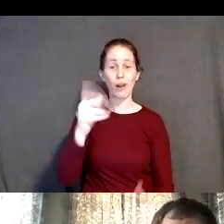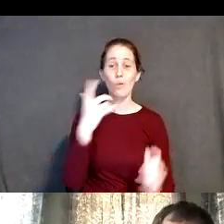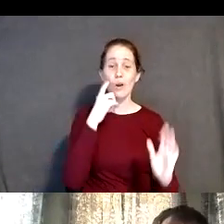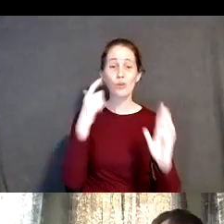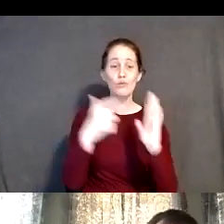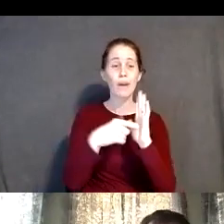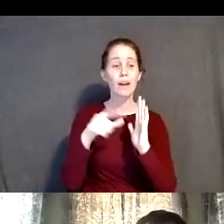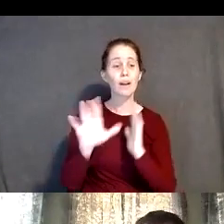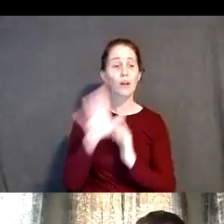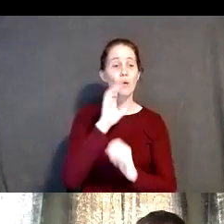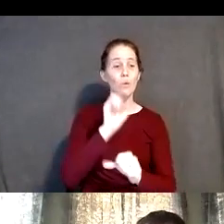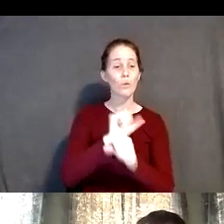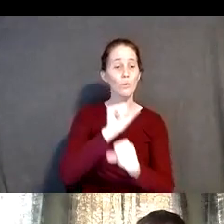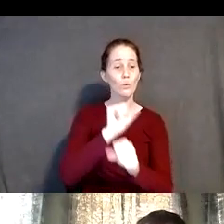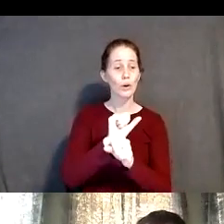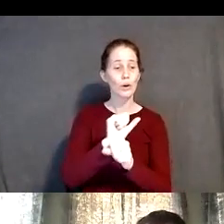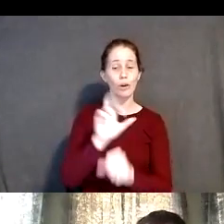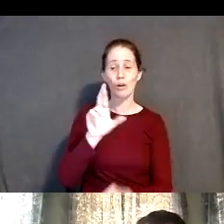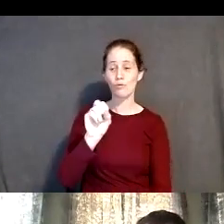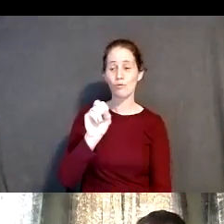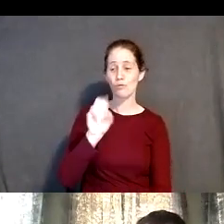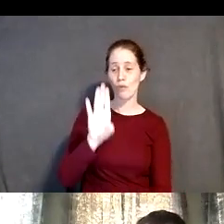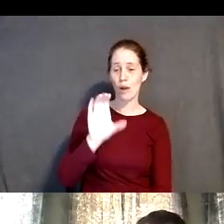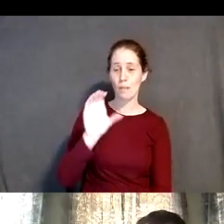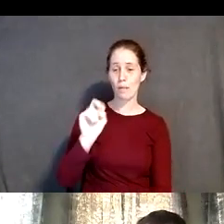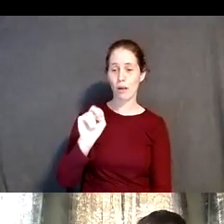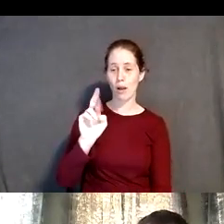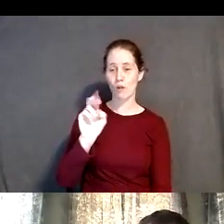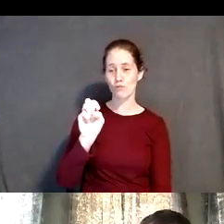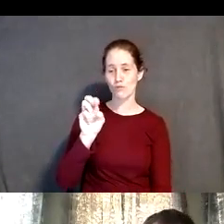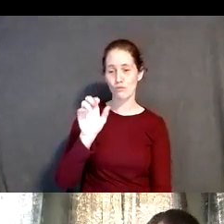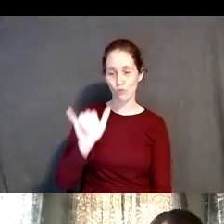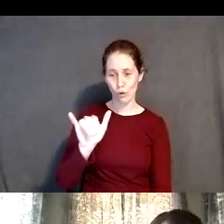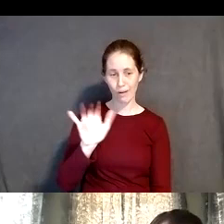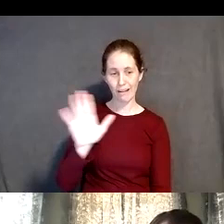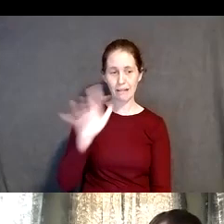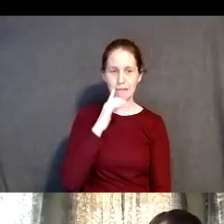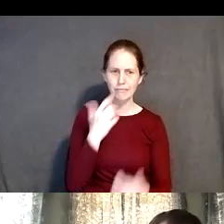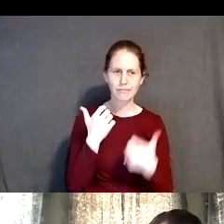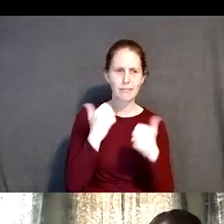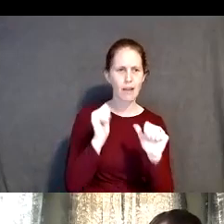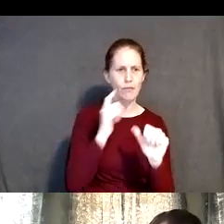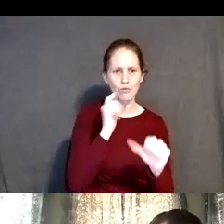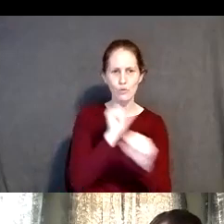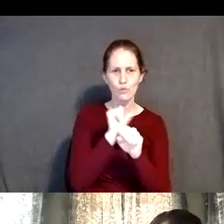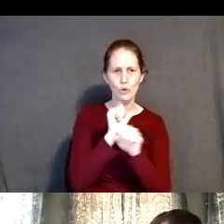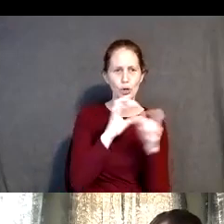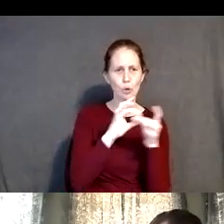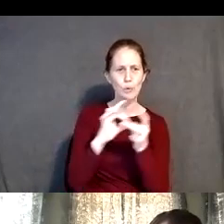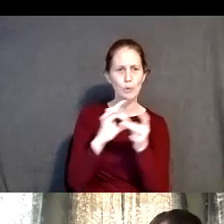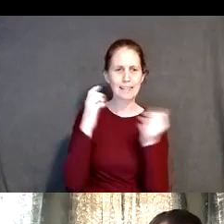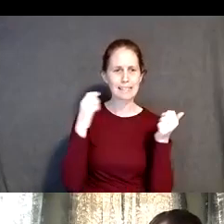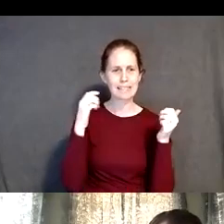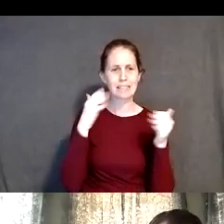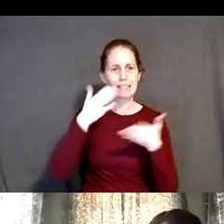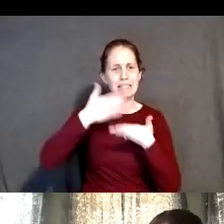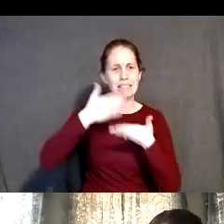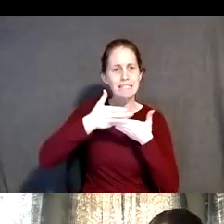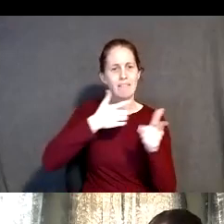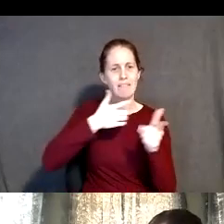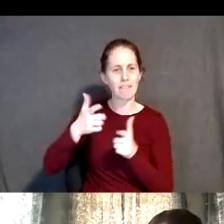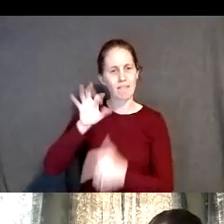work of Rob Conroy and his efforts through his employment with Ceasefire. And so this morning we have